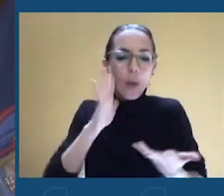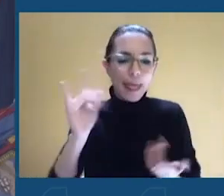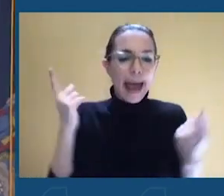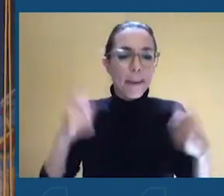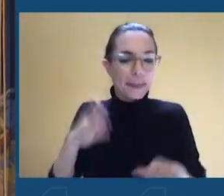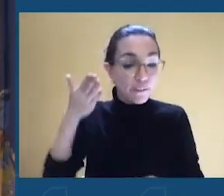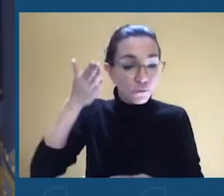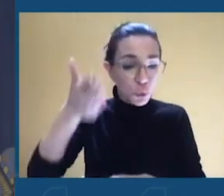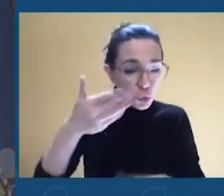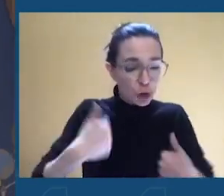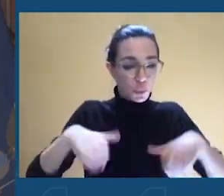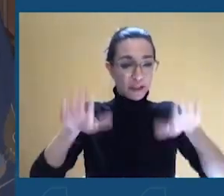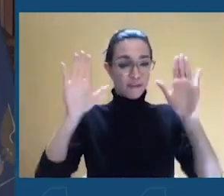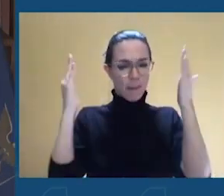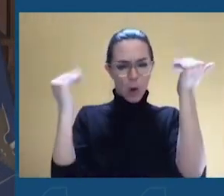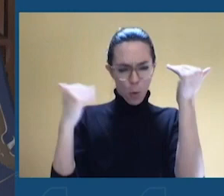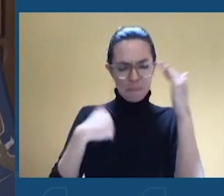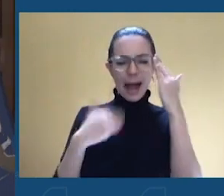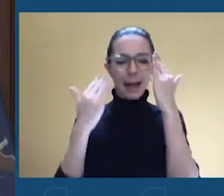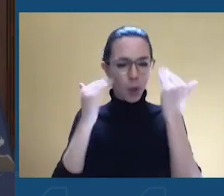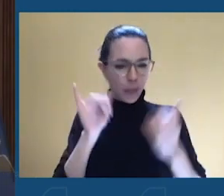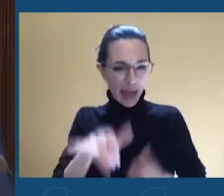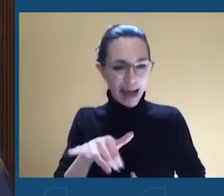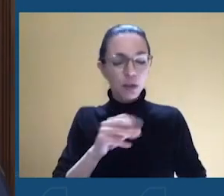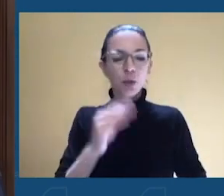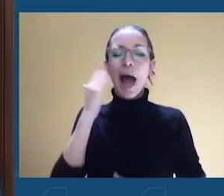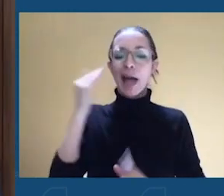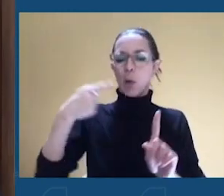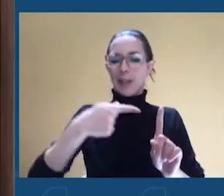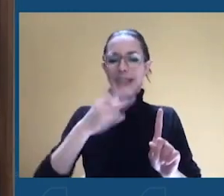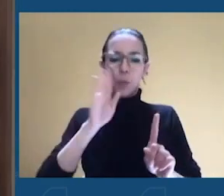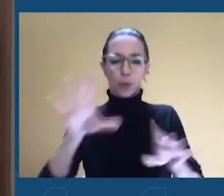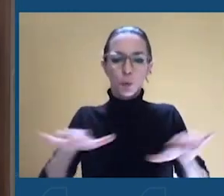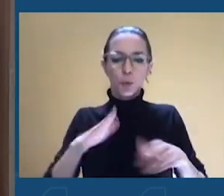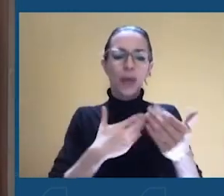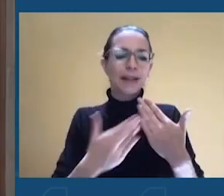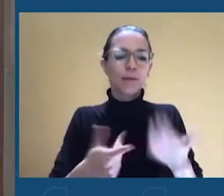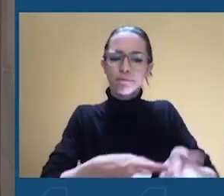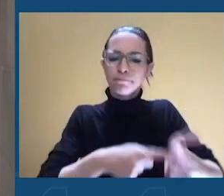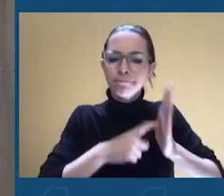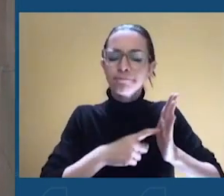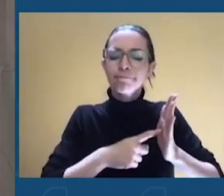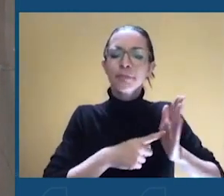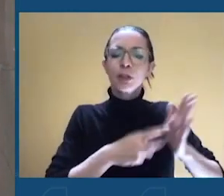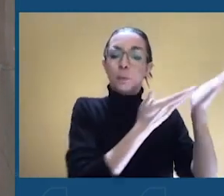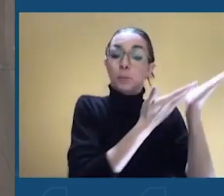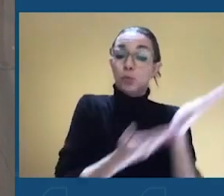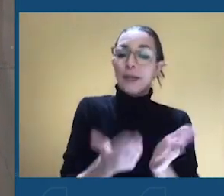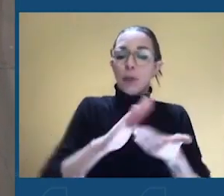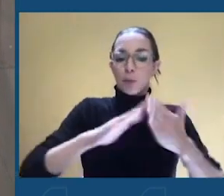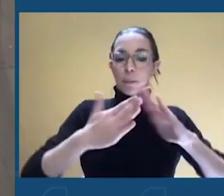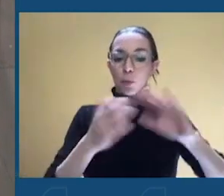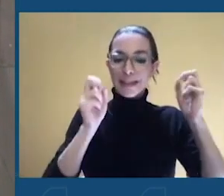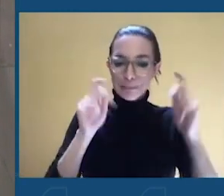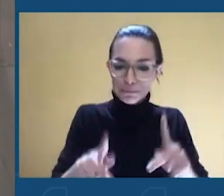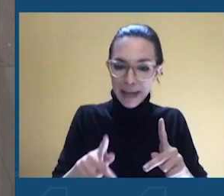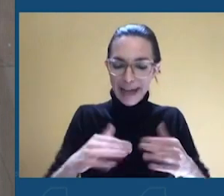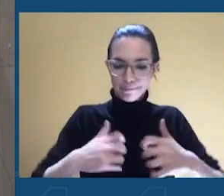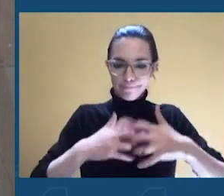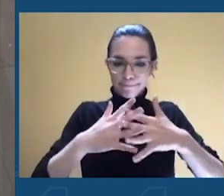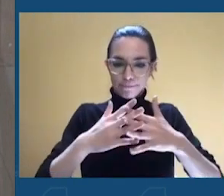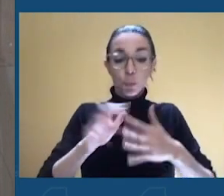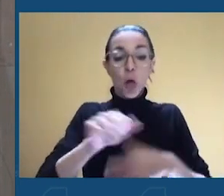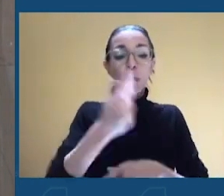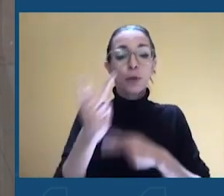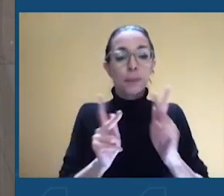this. So I know he'll do whatever it takes to bring those communities back. And so others have the same opportunities that he